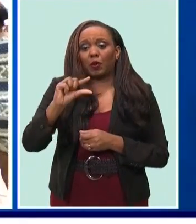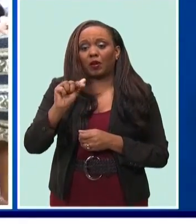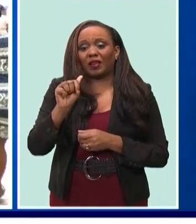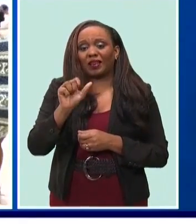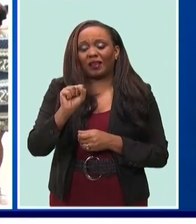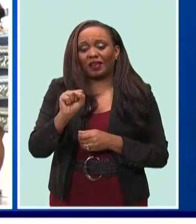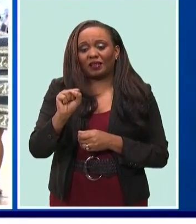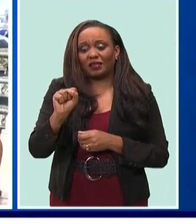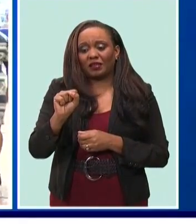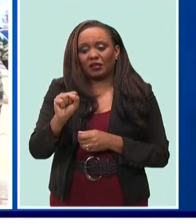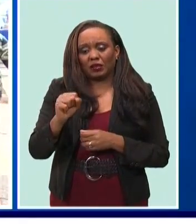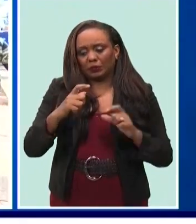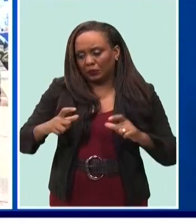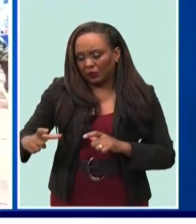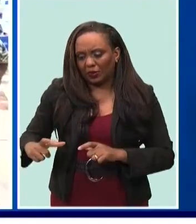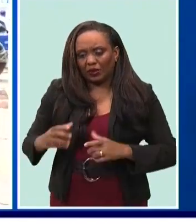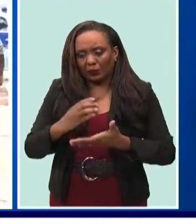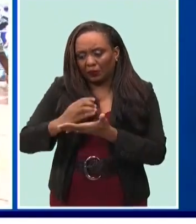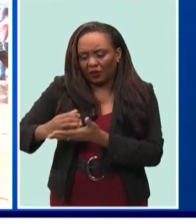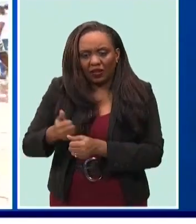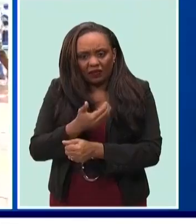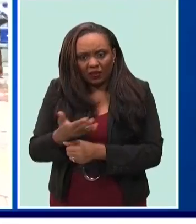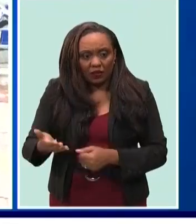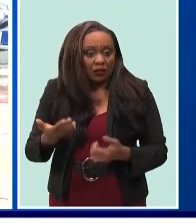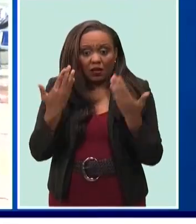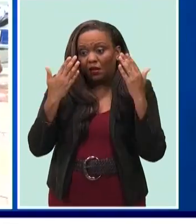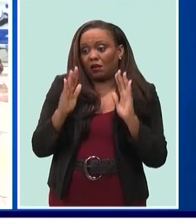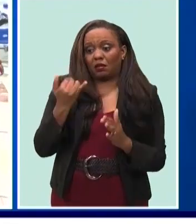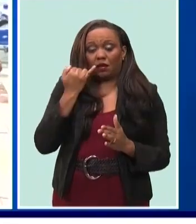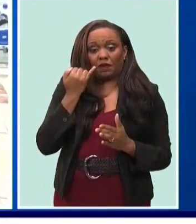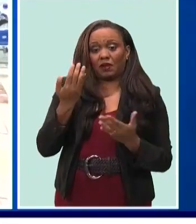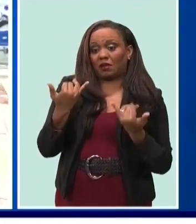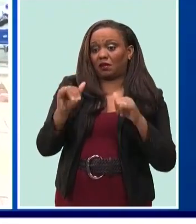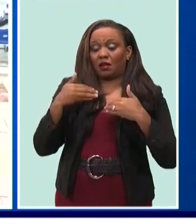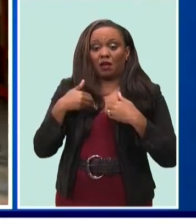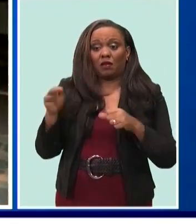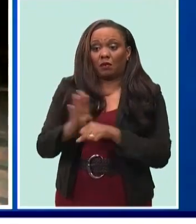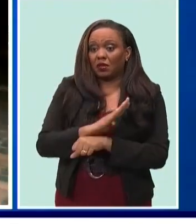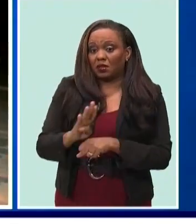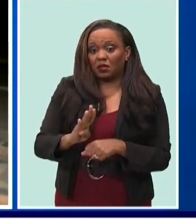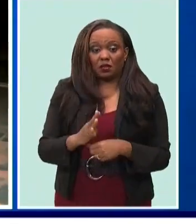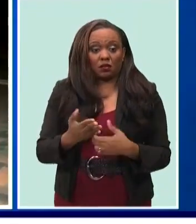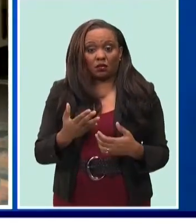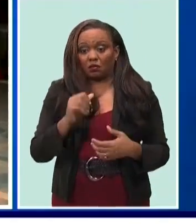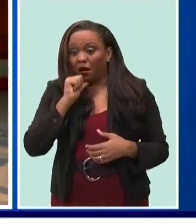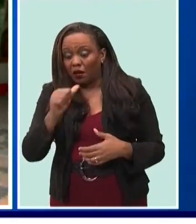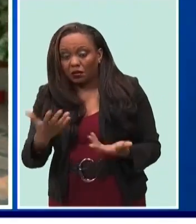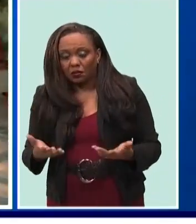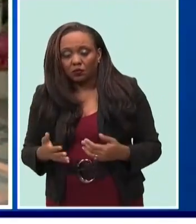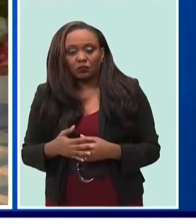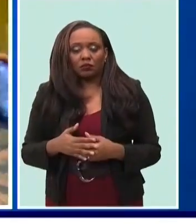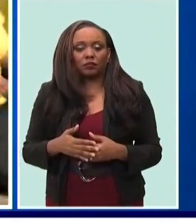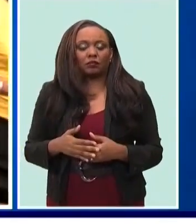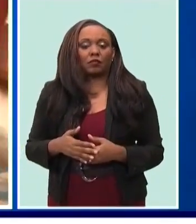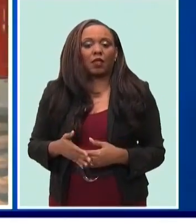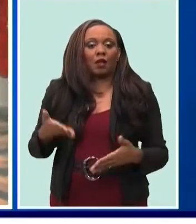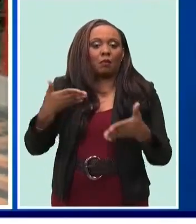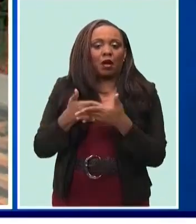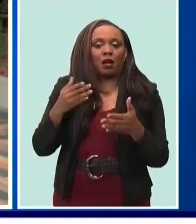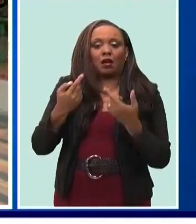month what's going to happen, if I'm still going to be in business or if I'm going to look for another route. The ban was officially announced